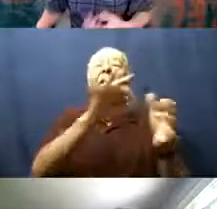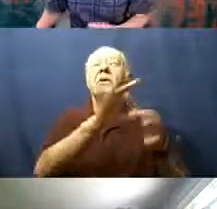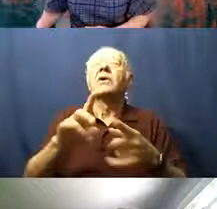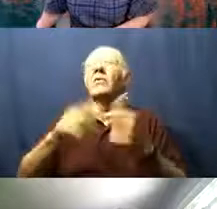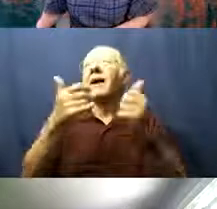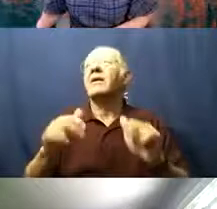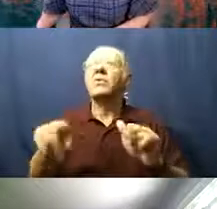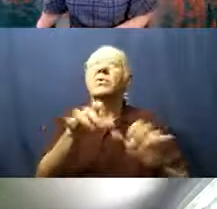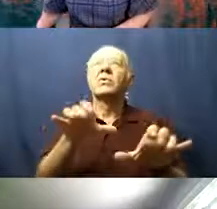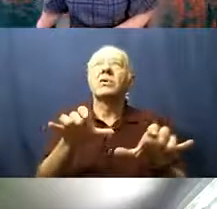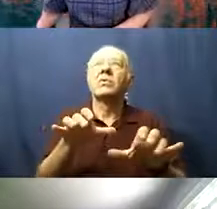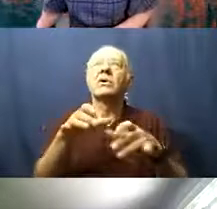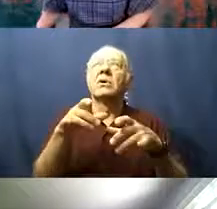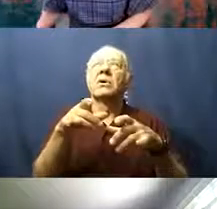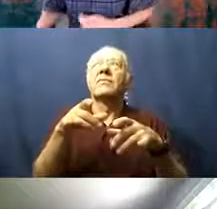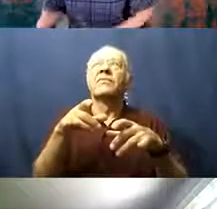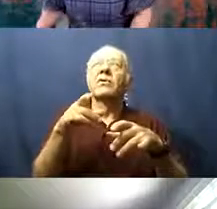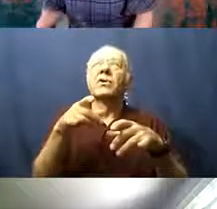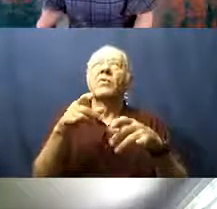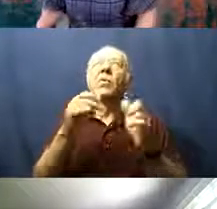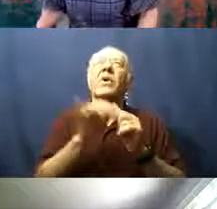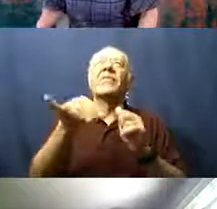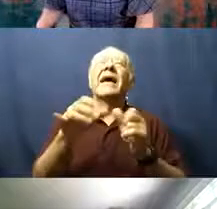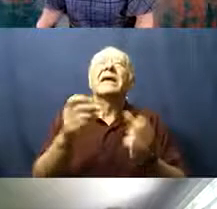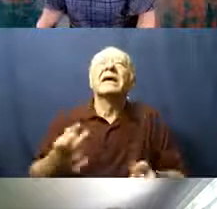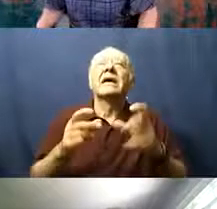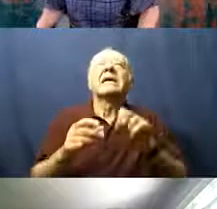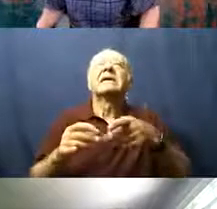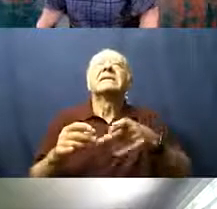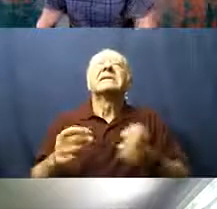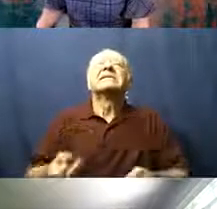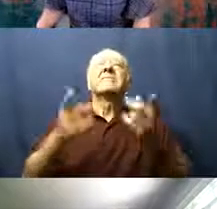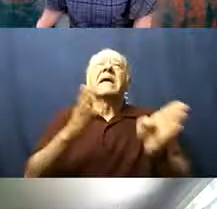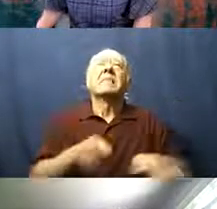that you're doing through either the spend plan or the waiver itself.